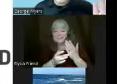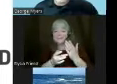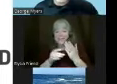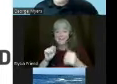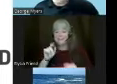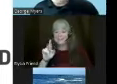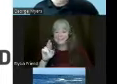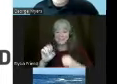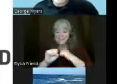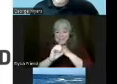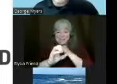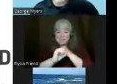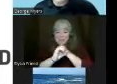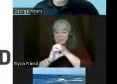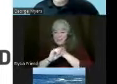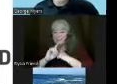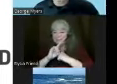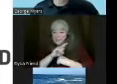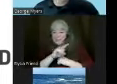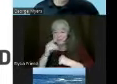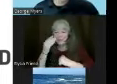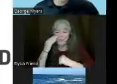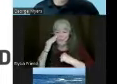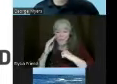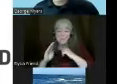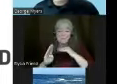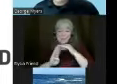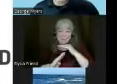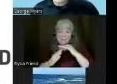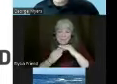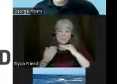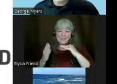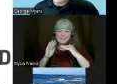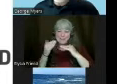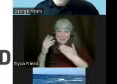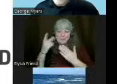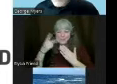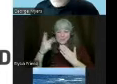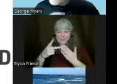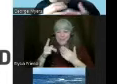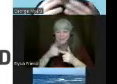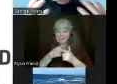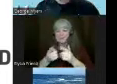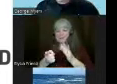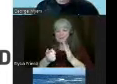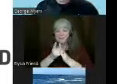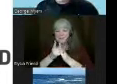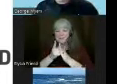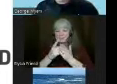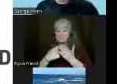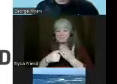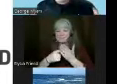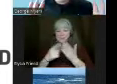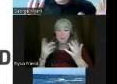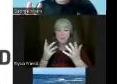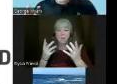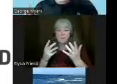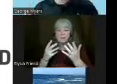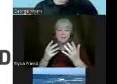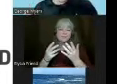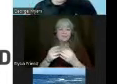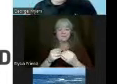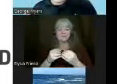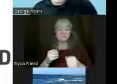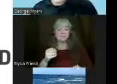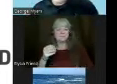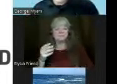and just make sure everybody's aware of all the basics of our program. Going to spend just a minute going over what supportive technology is, even though that won't really be